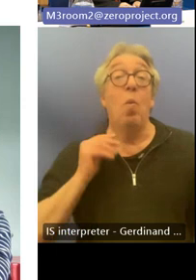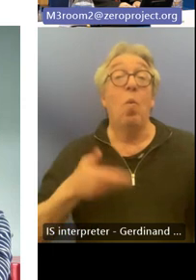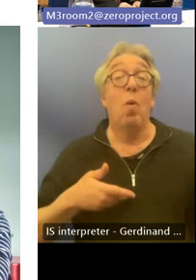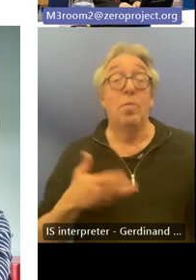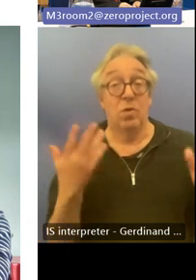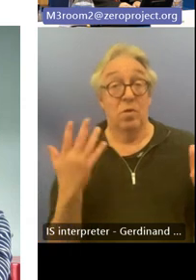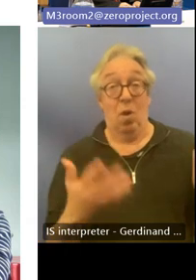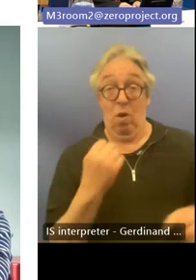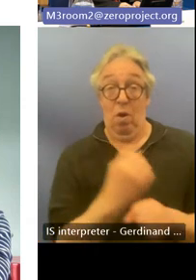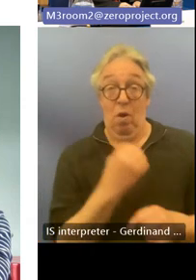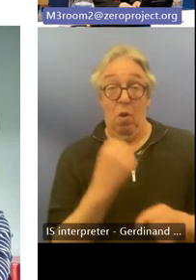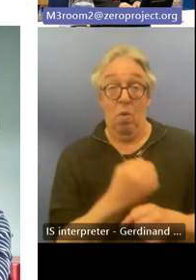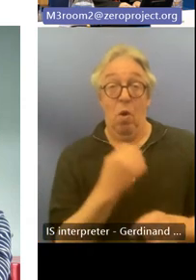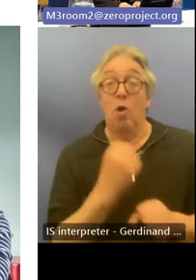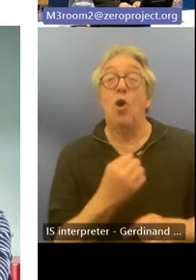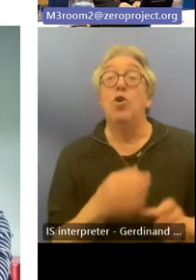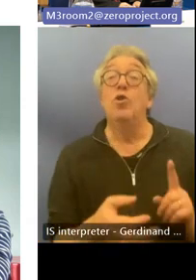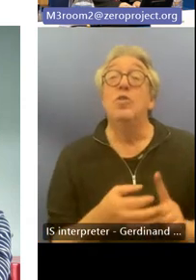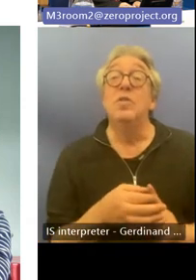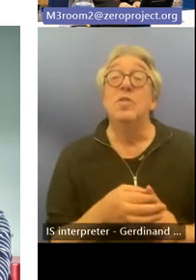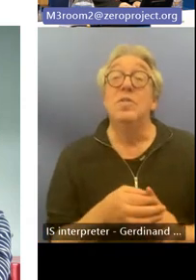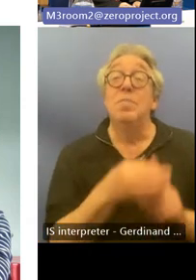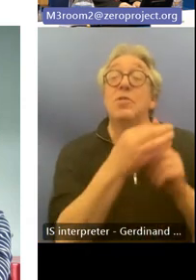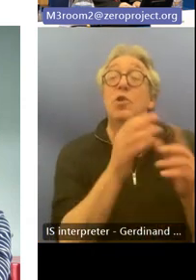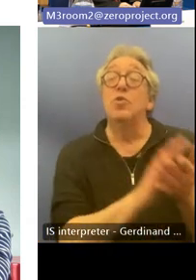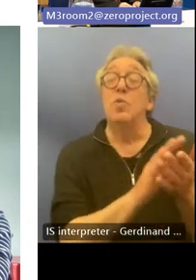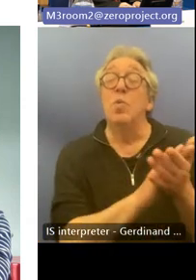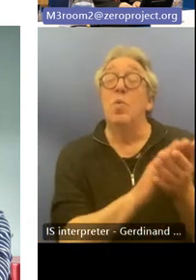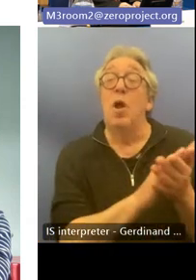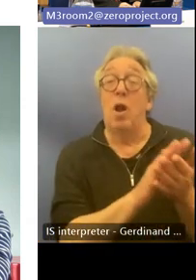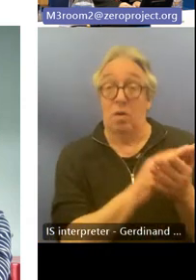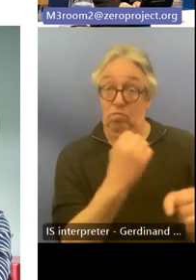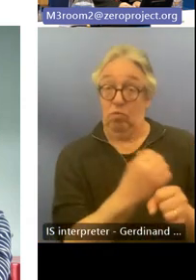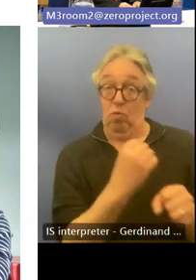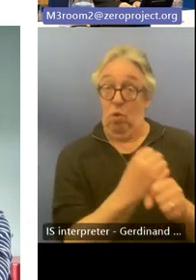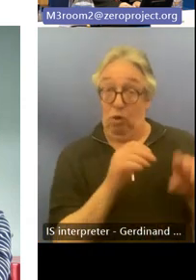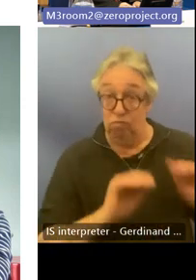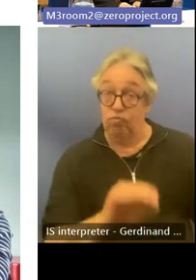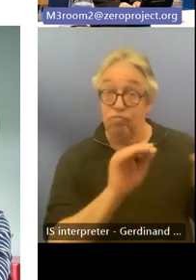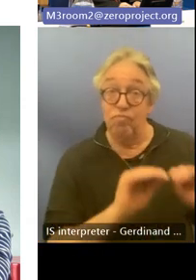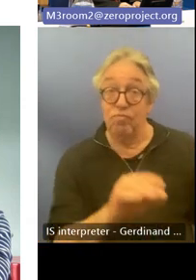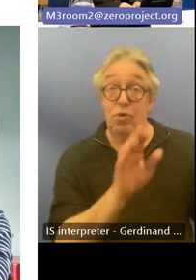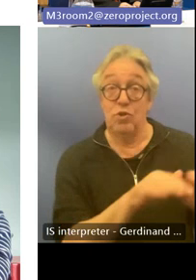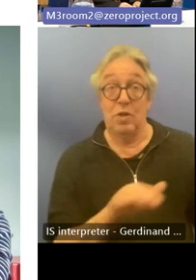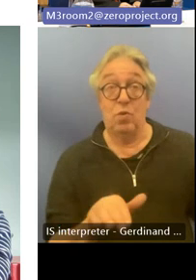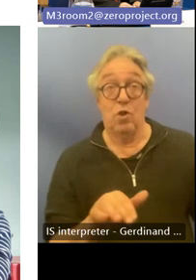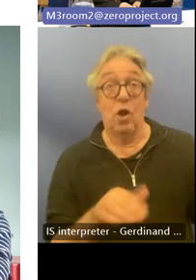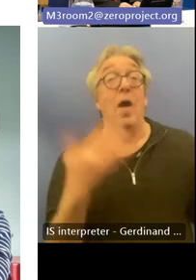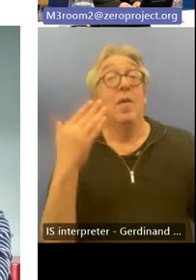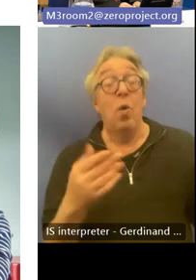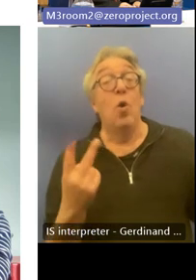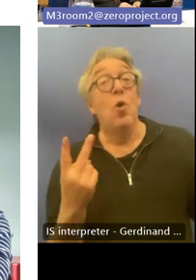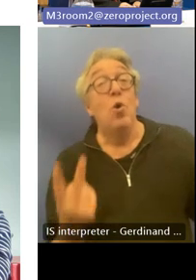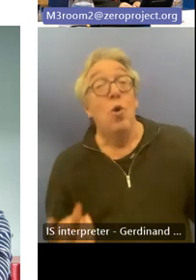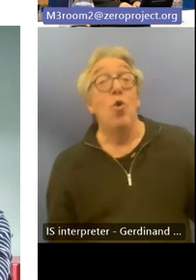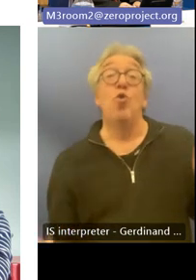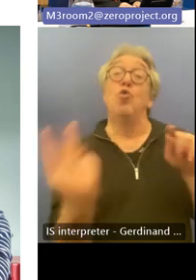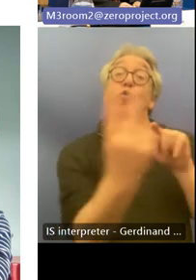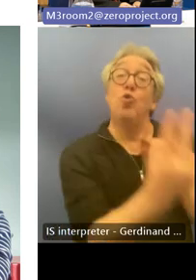private school for special needs children. Because of her, two special needs blind children